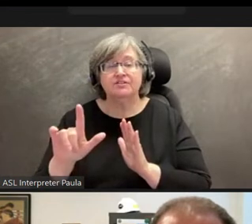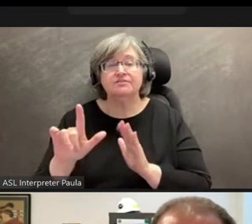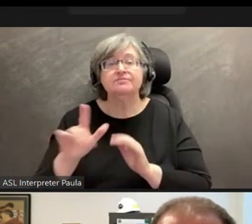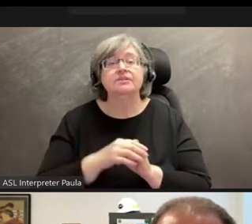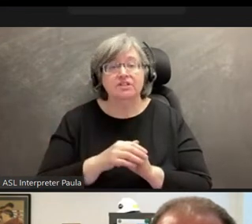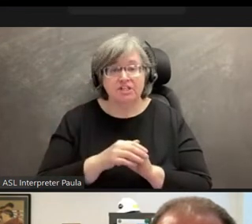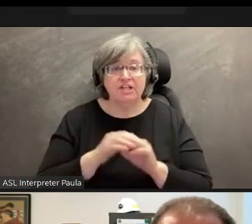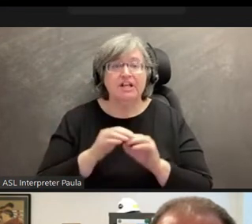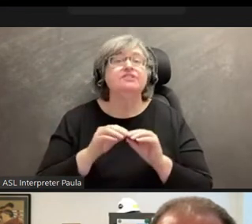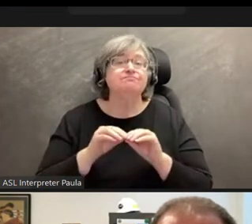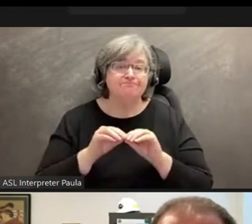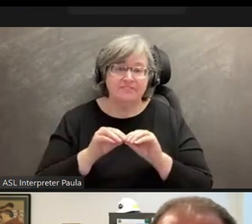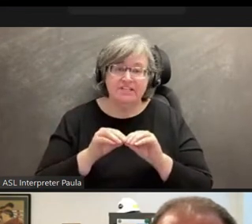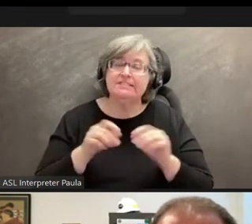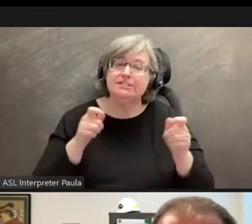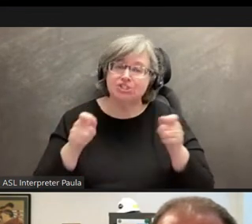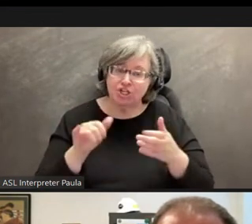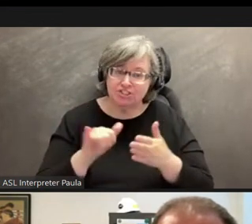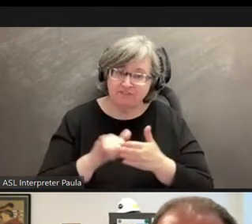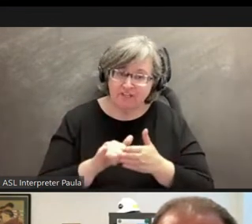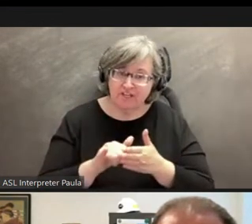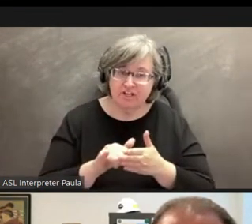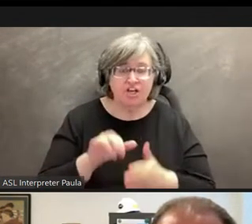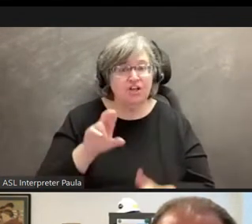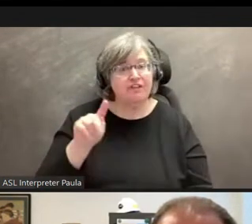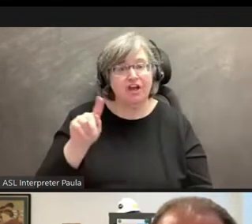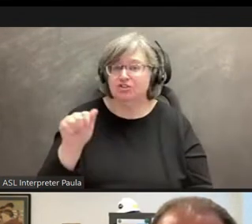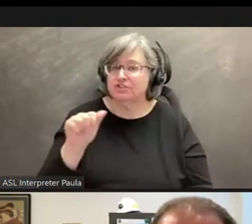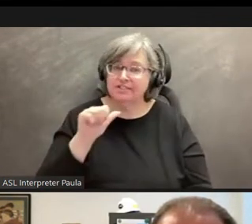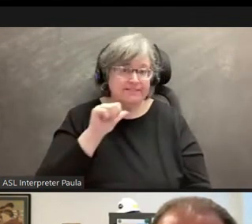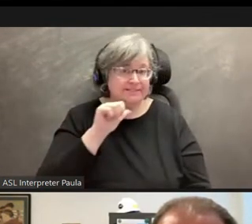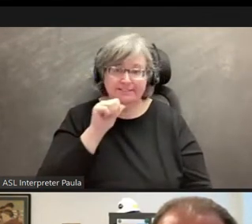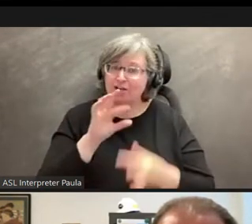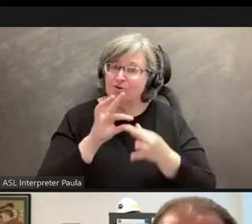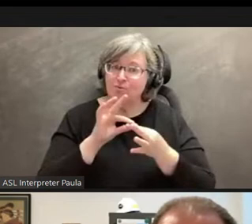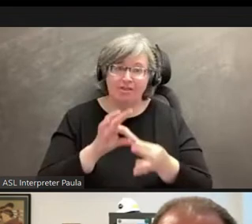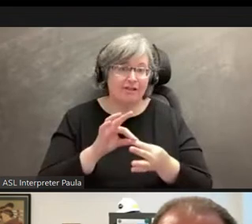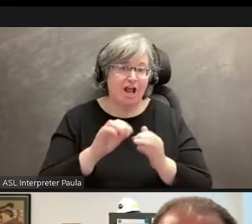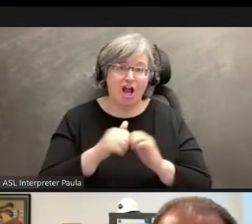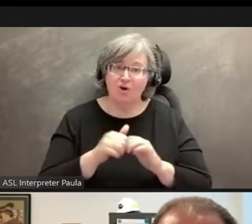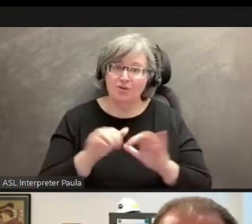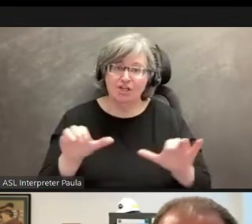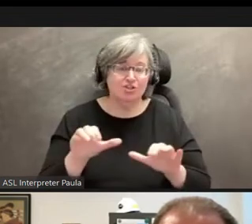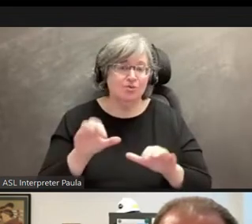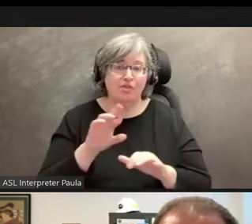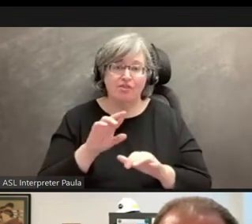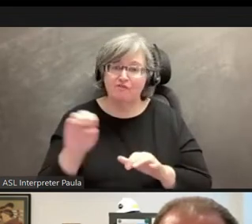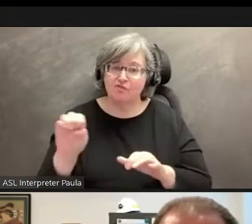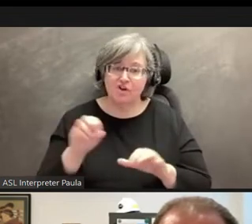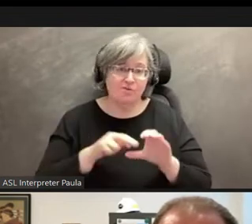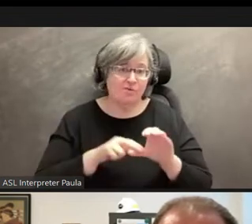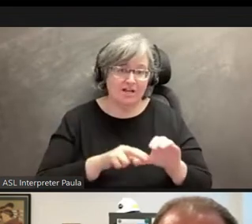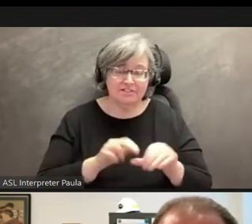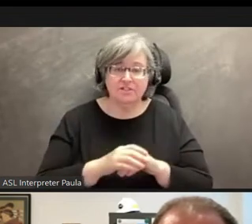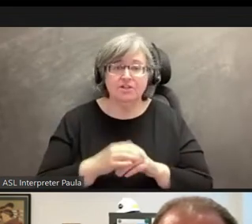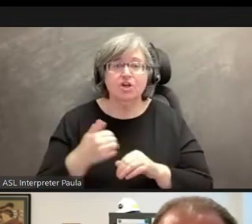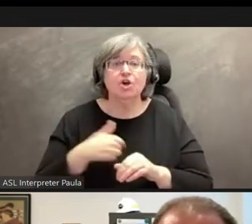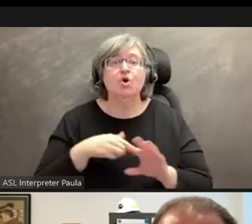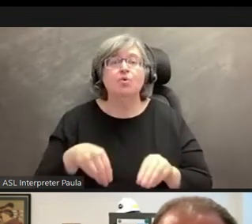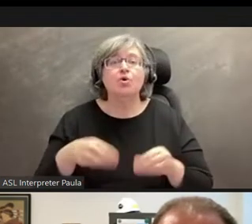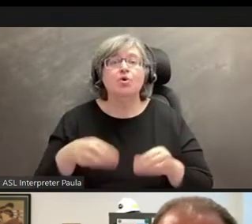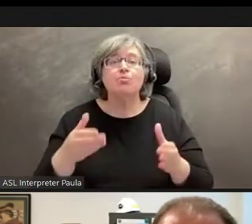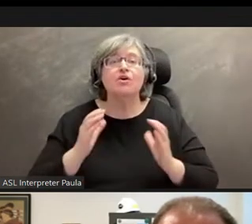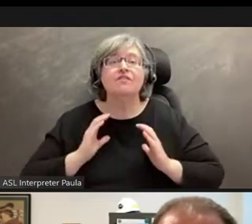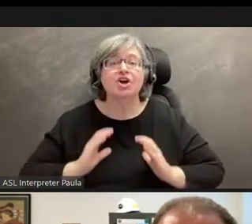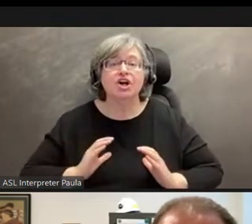right, right. I get that. The RTA has nothing to do with how that's implemented. All we can do is provide